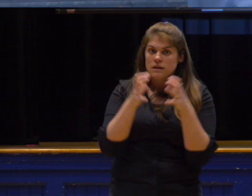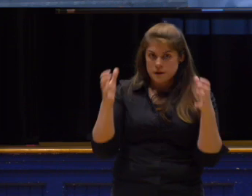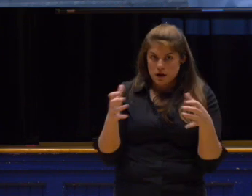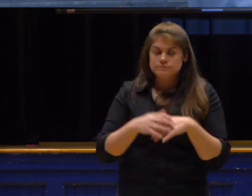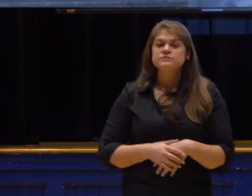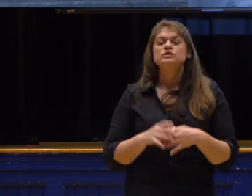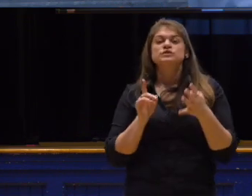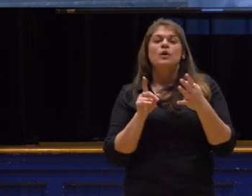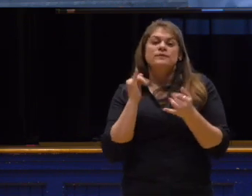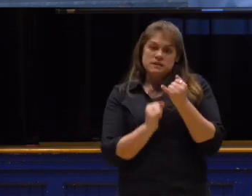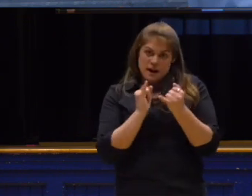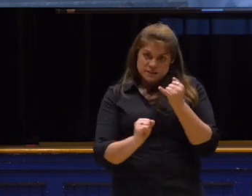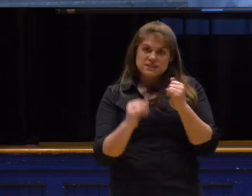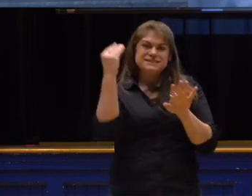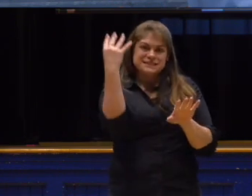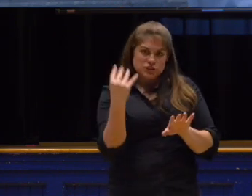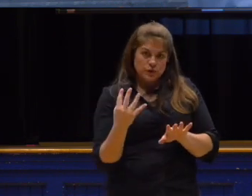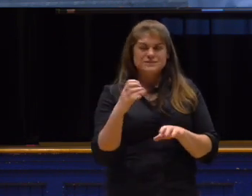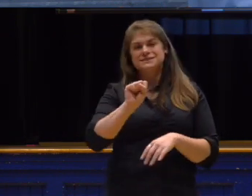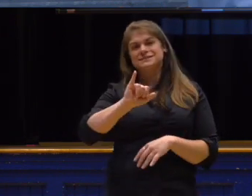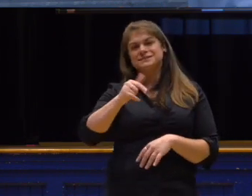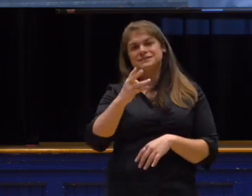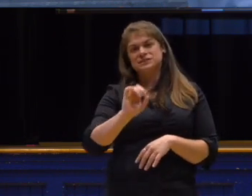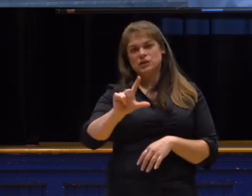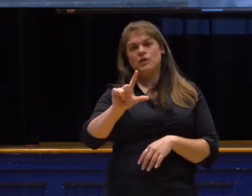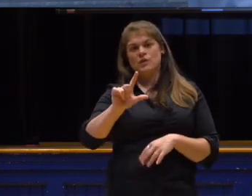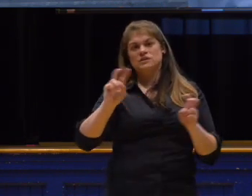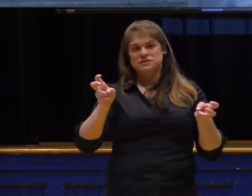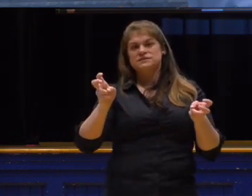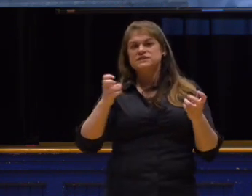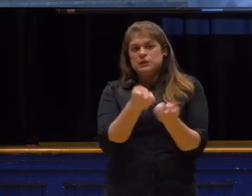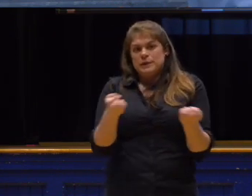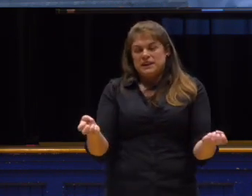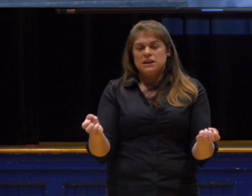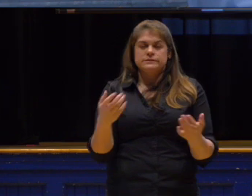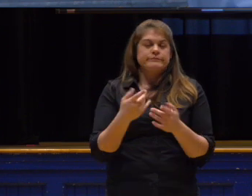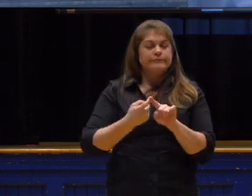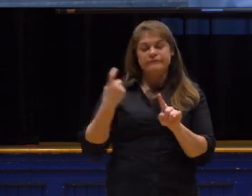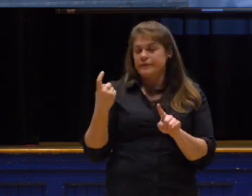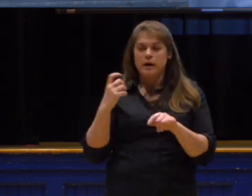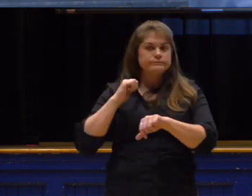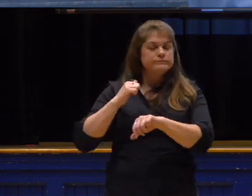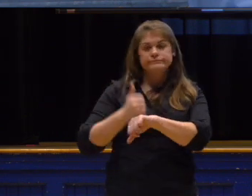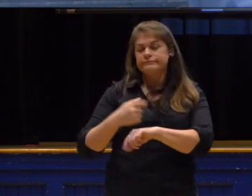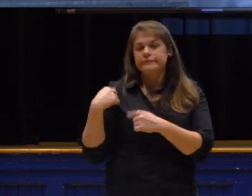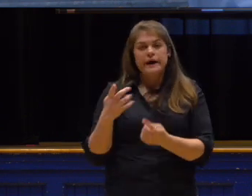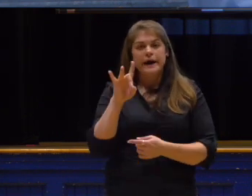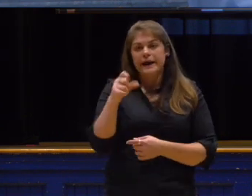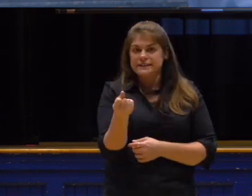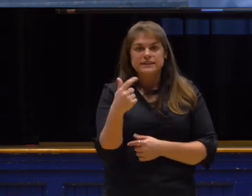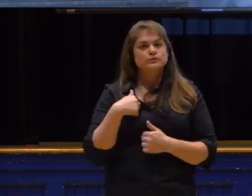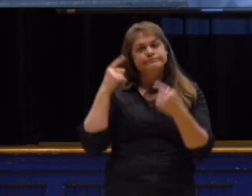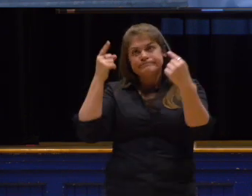on there, the signal equipment. The signal equipment probably is from the early 80s at best. And we've had a lot of problems with